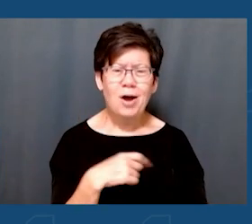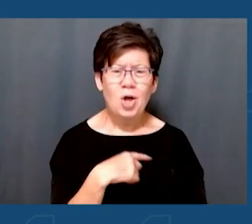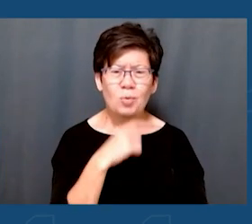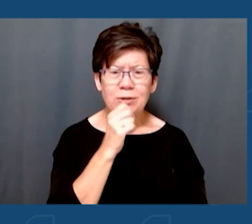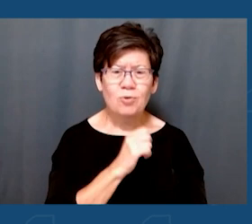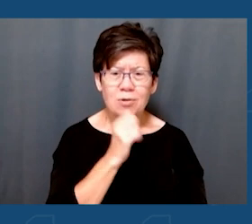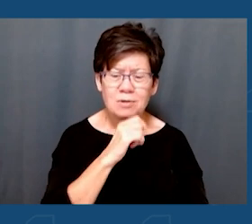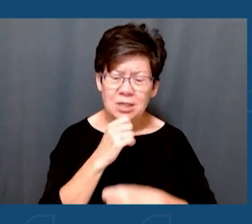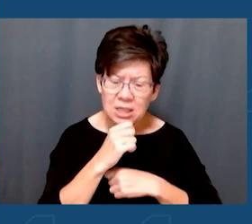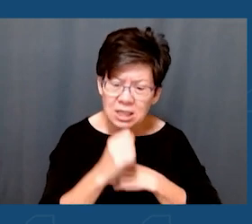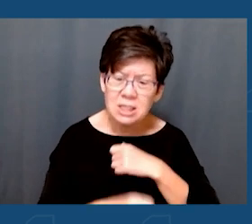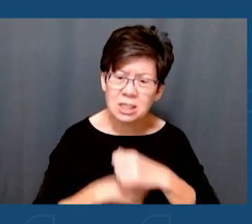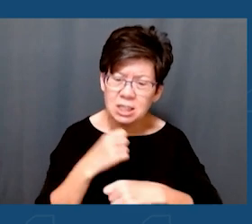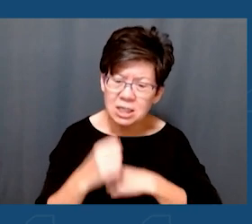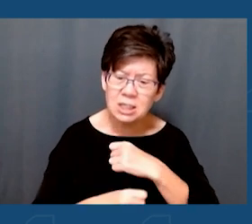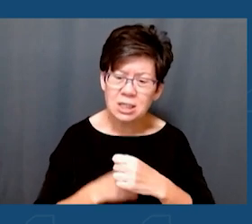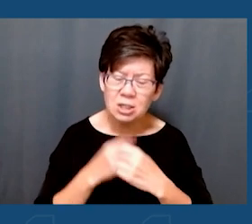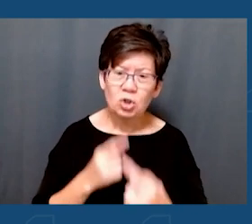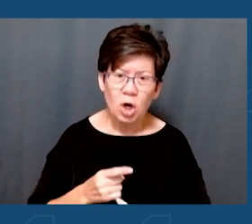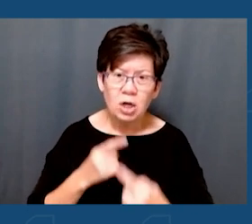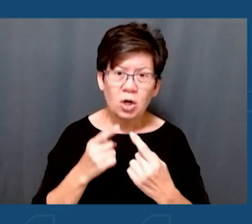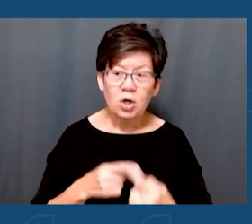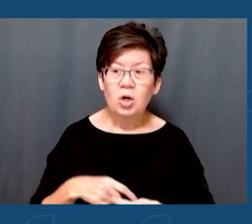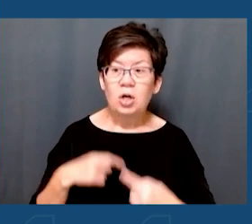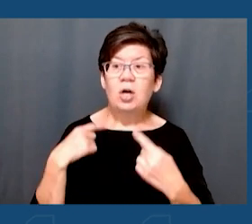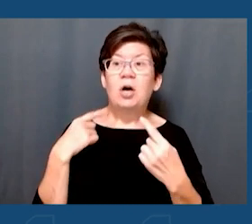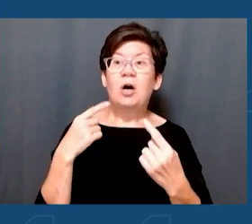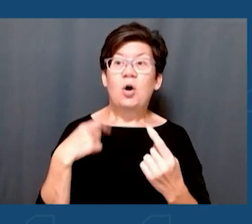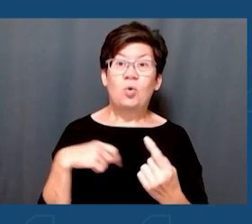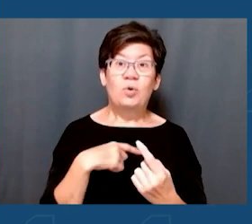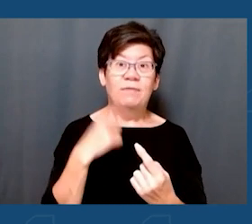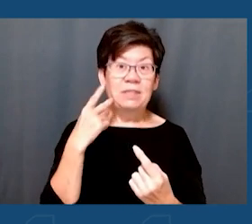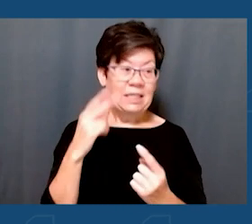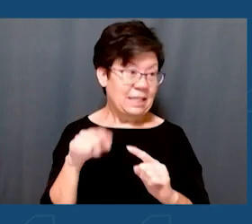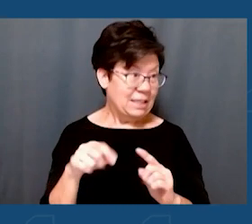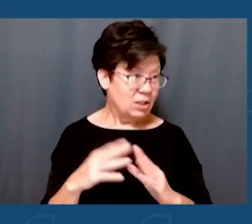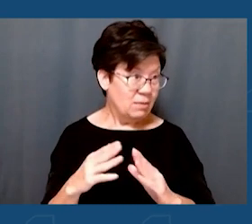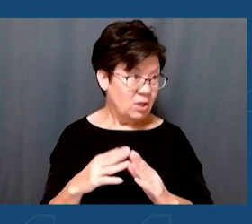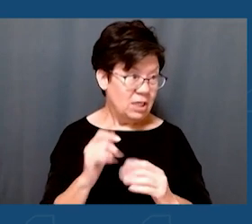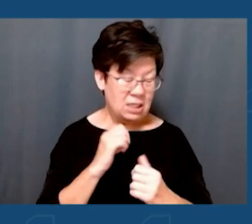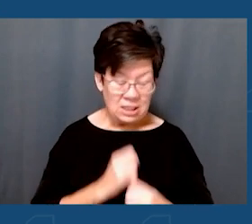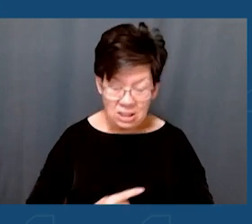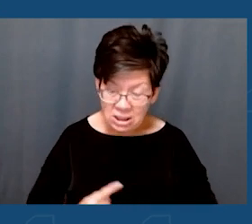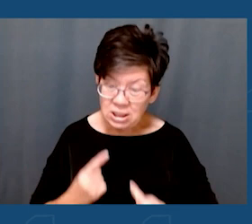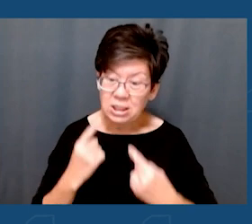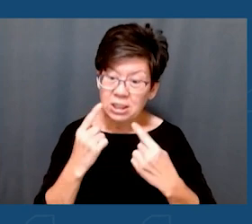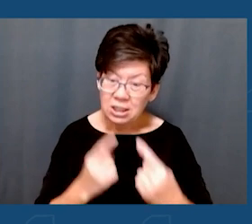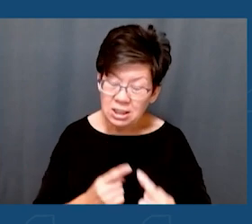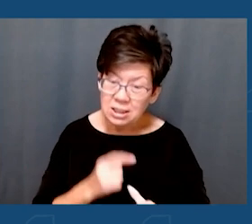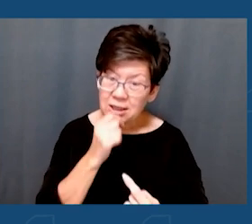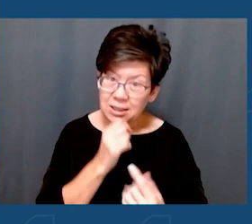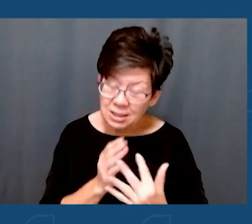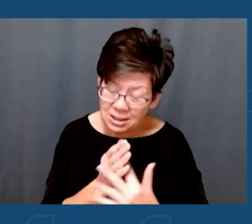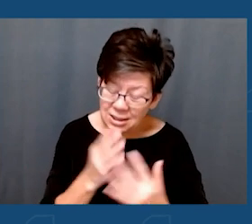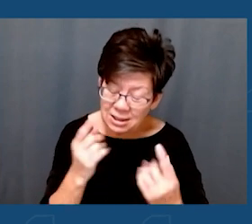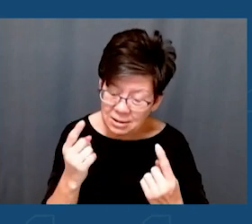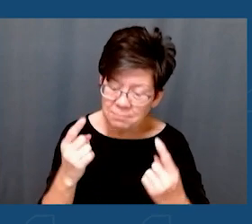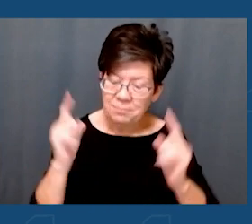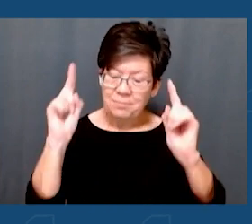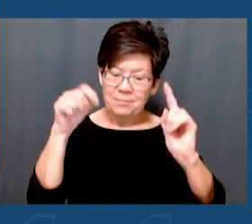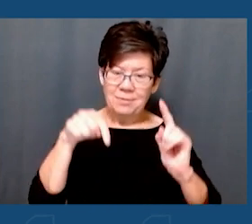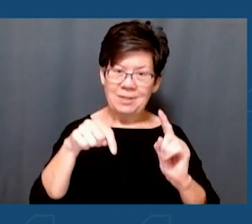seen here is that this community, through its struggle and its perseverance, have established a home